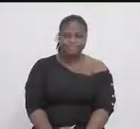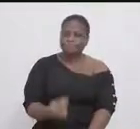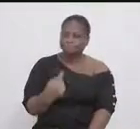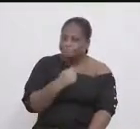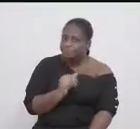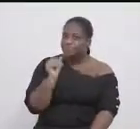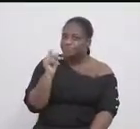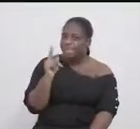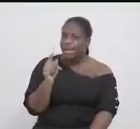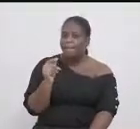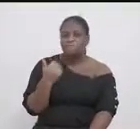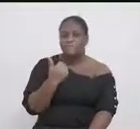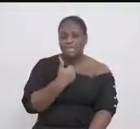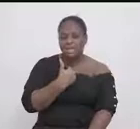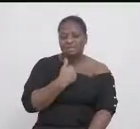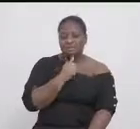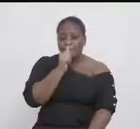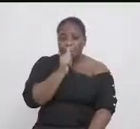have